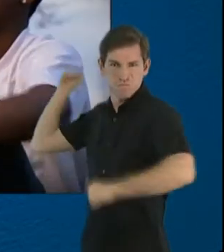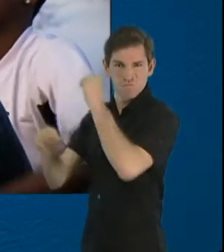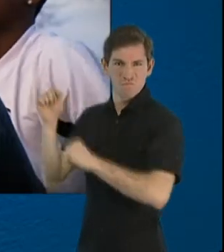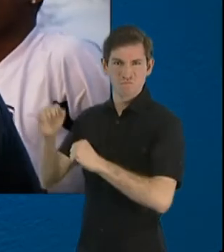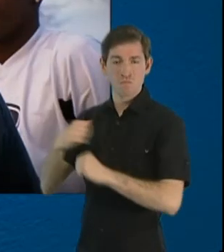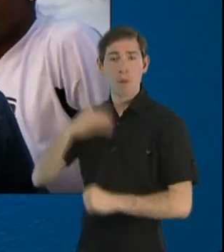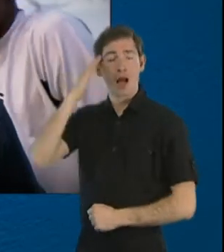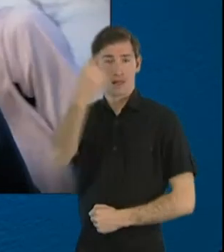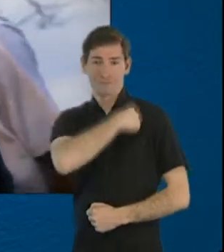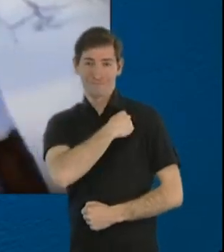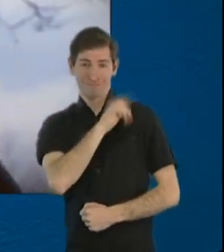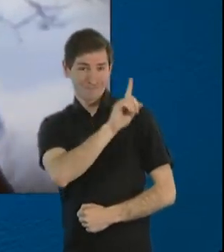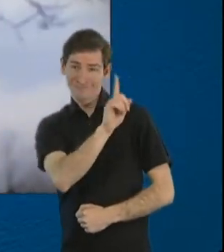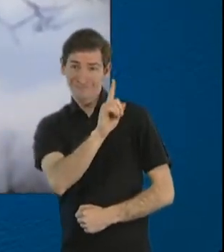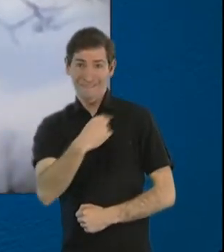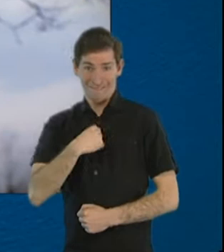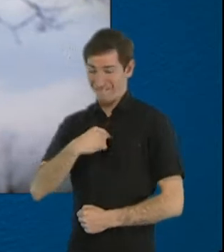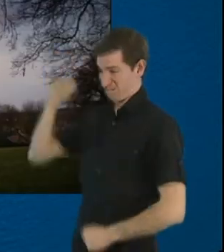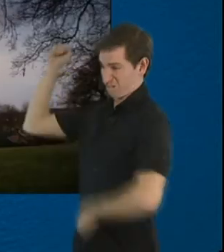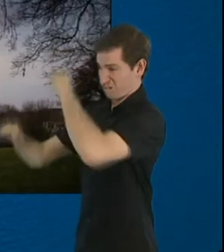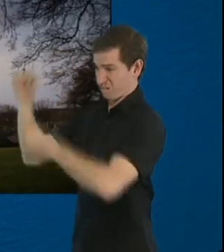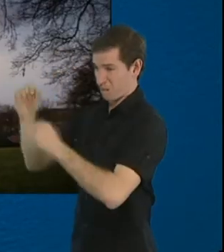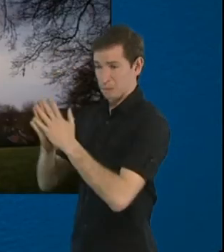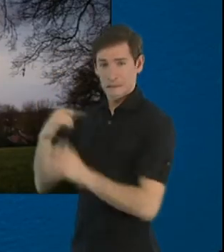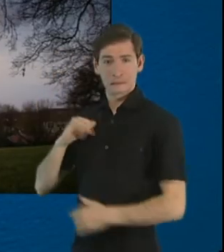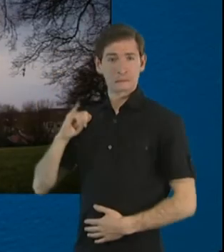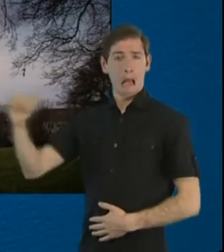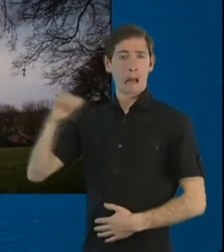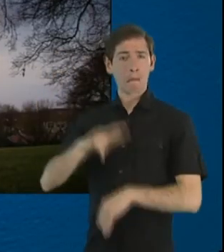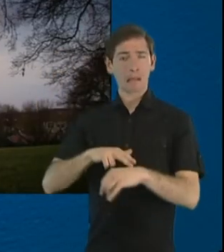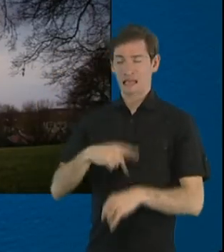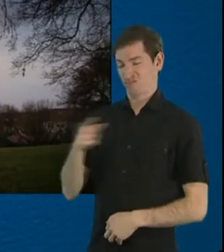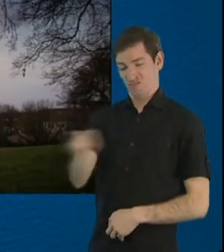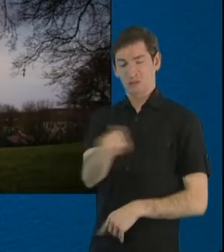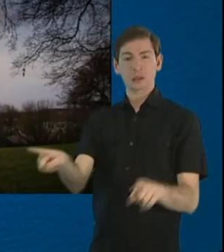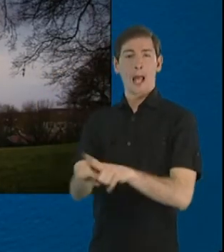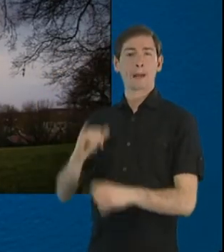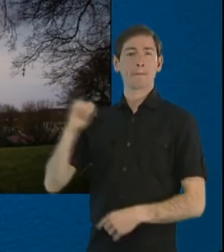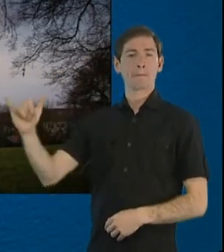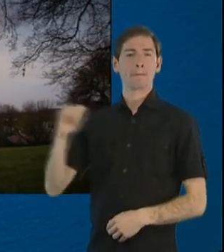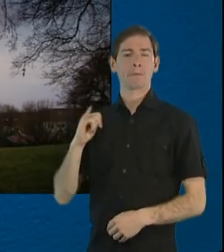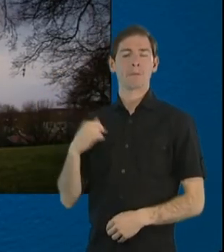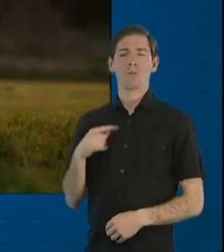like, if you do it, then the police are gonna think that you're just as bad as him.